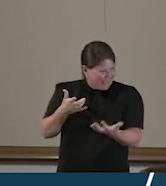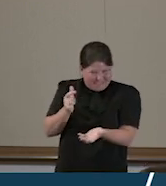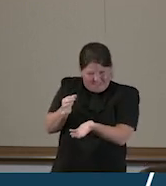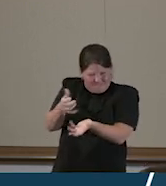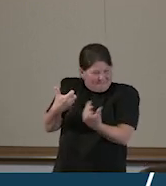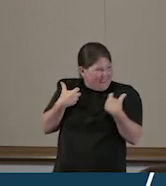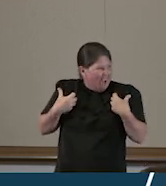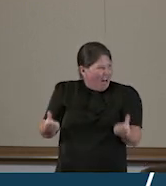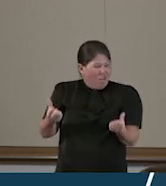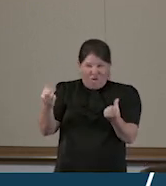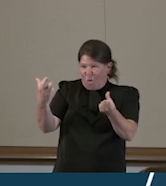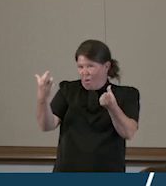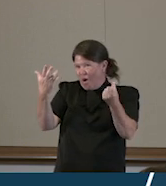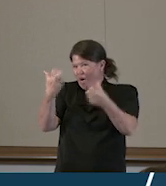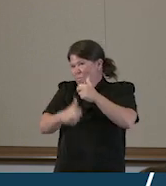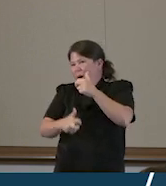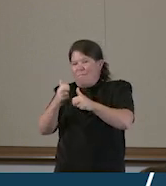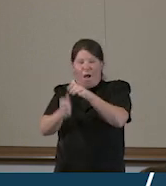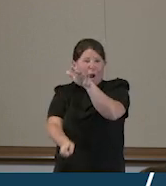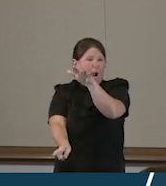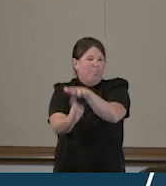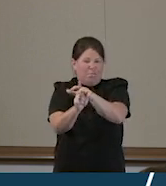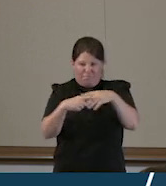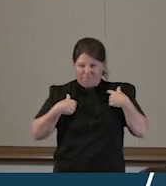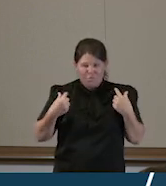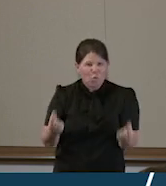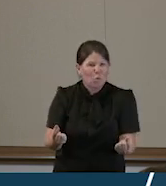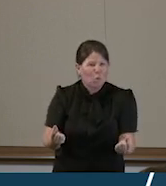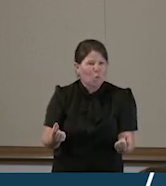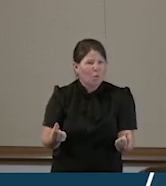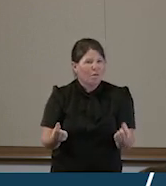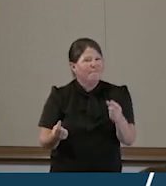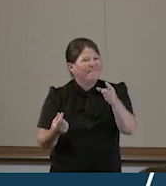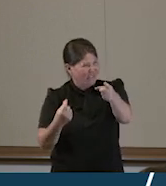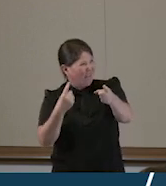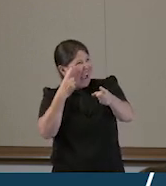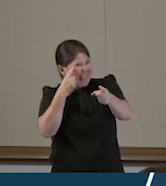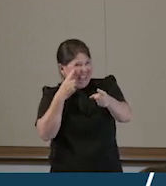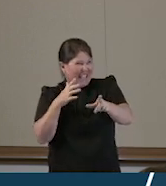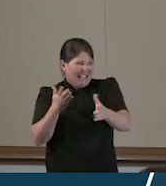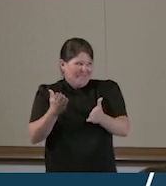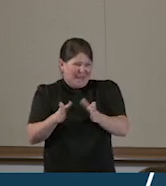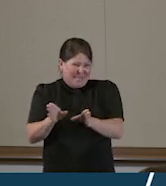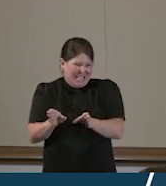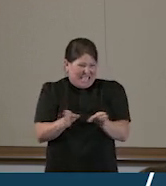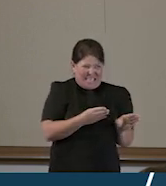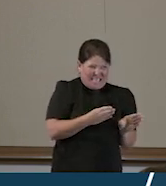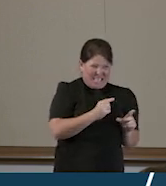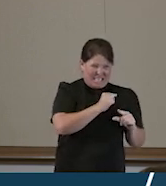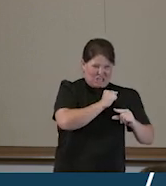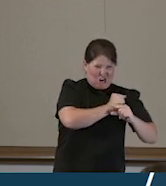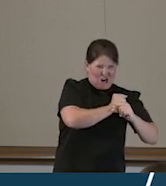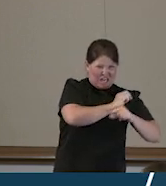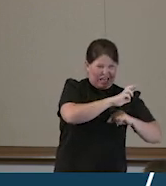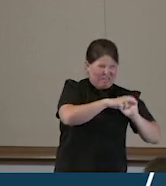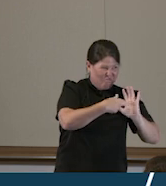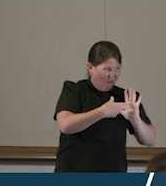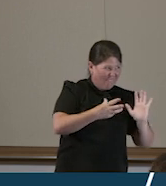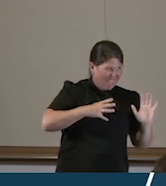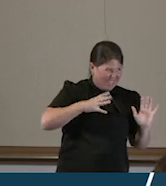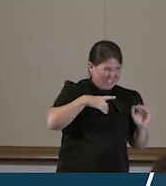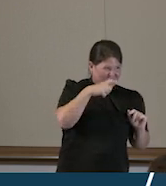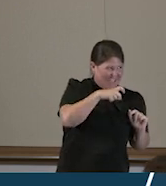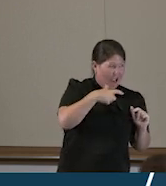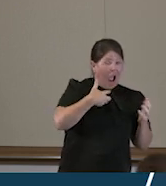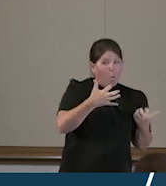or medical, like, so I start thinking maybe I should be the full guardian. Maybe I should be in charge. So I'm kind of in this, I want to